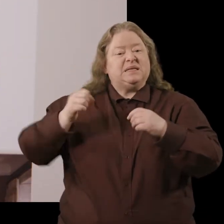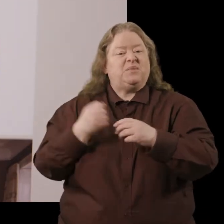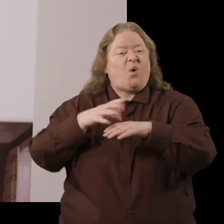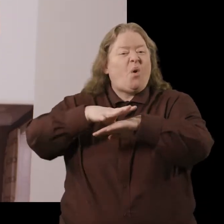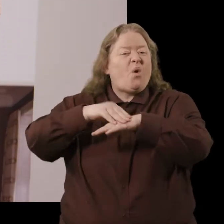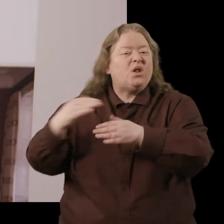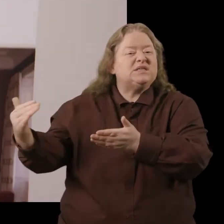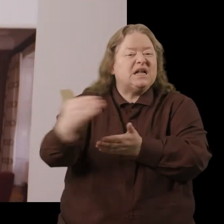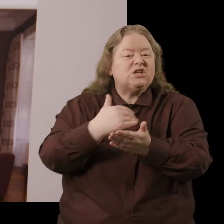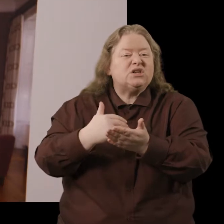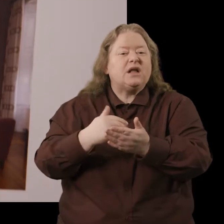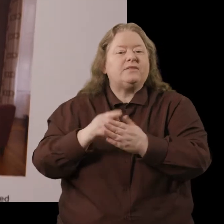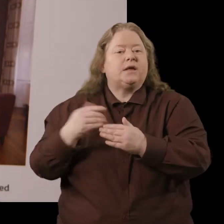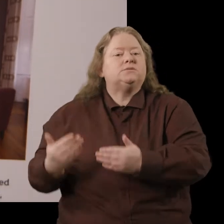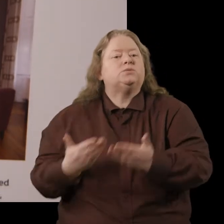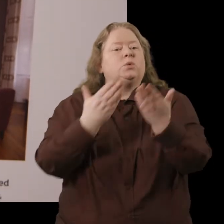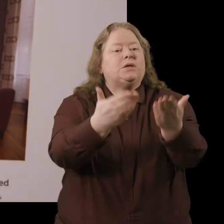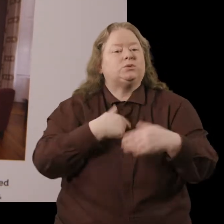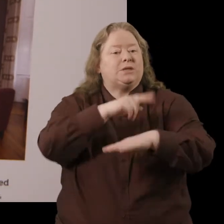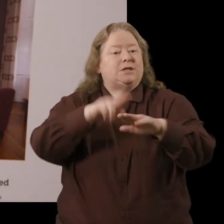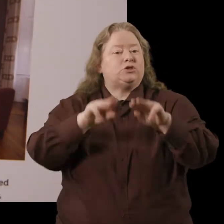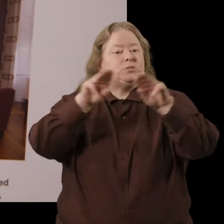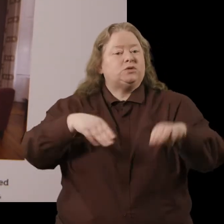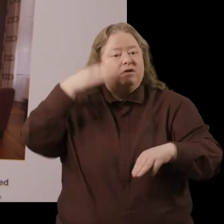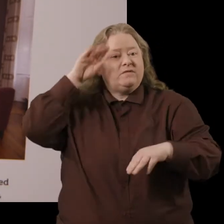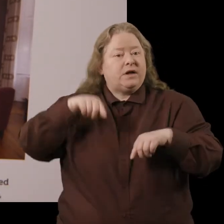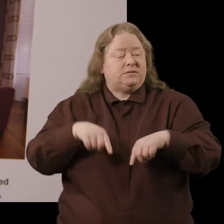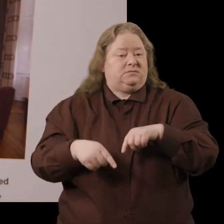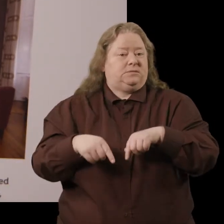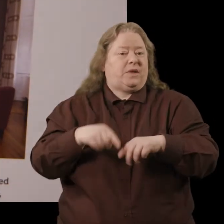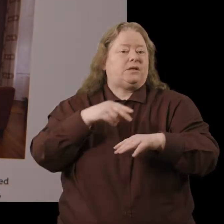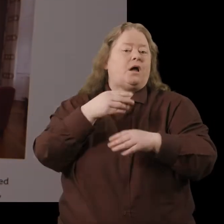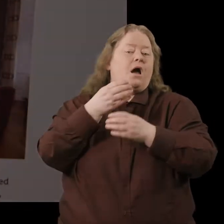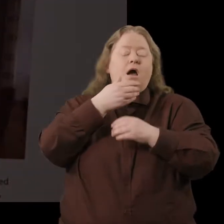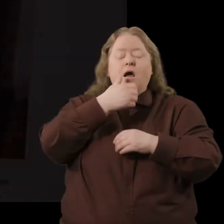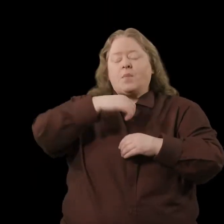collection and then was donated to the National Museum of Ireland by the Archbishop of Dublin.